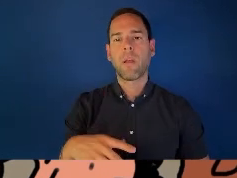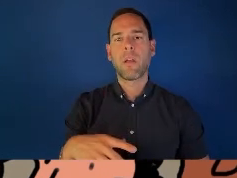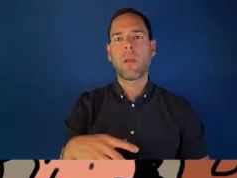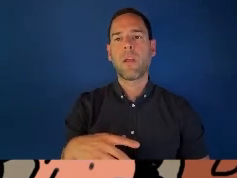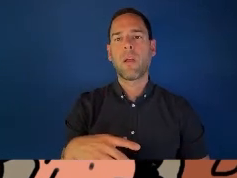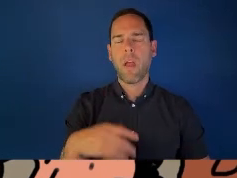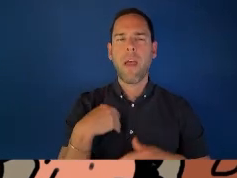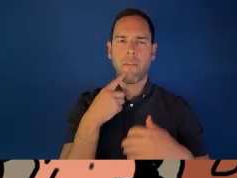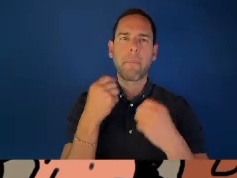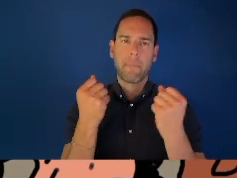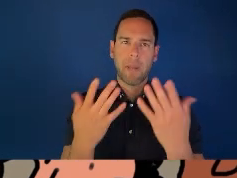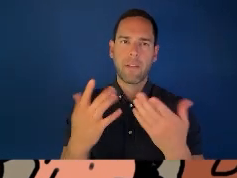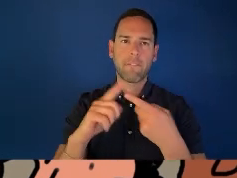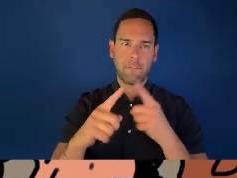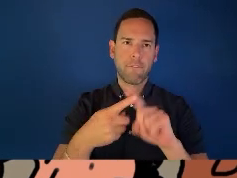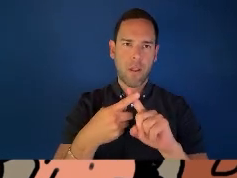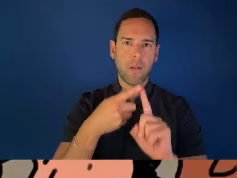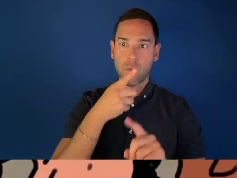not succeeded.